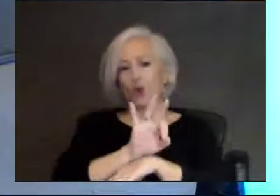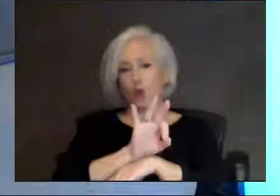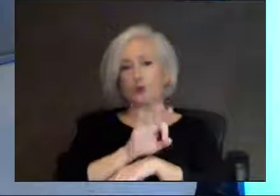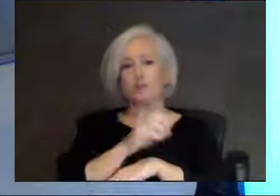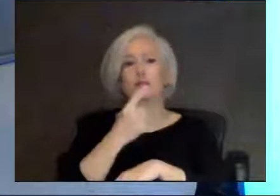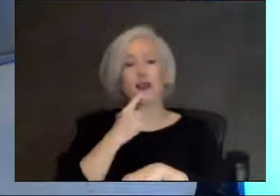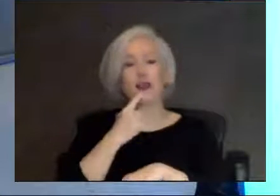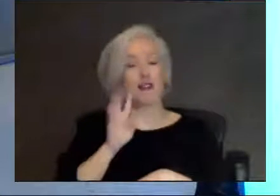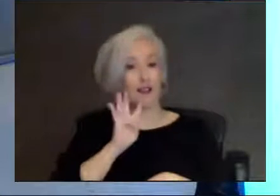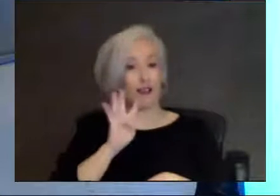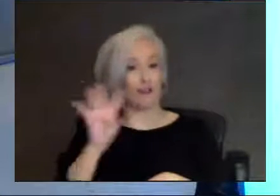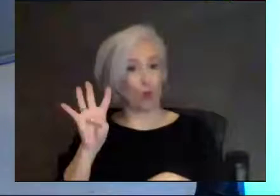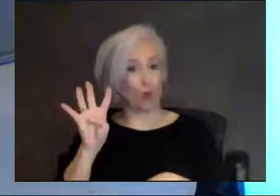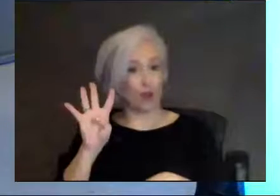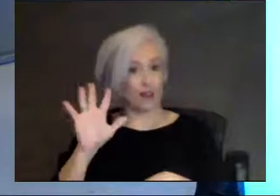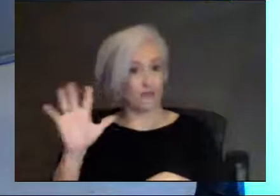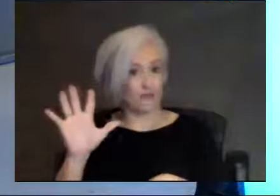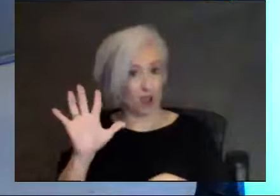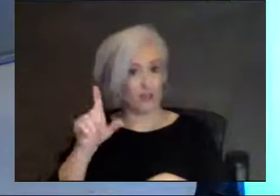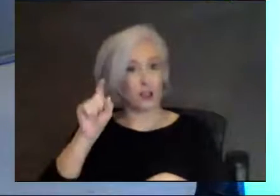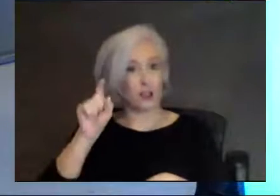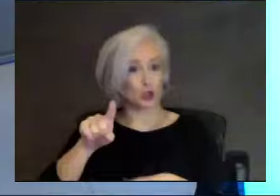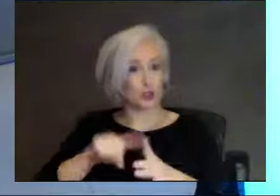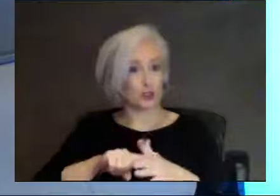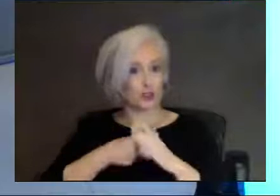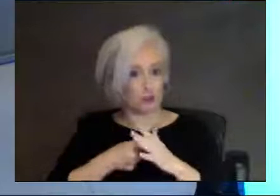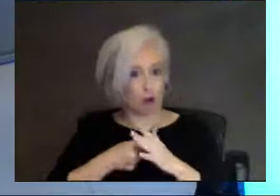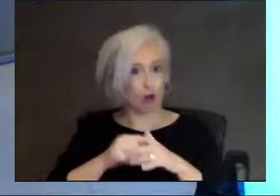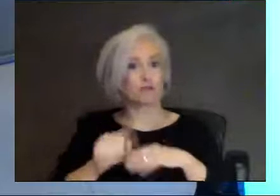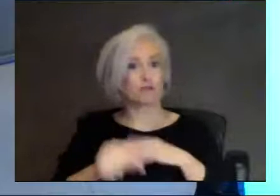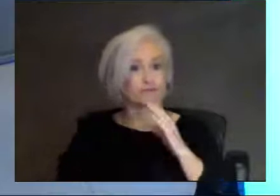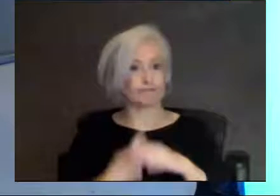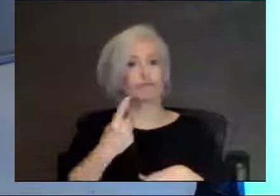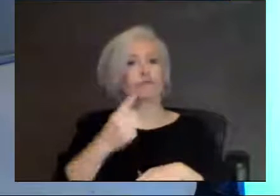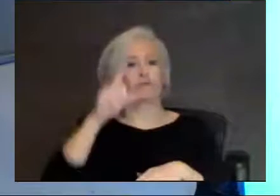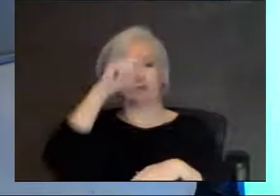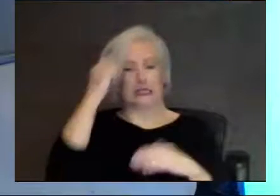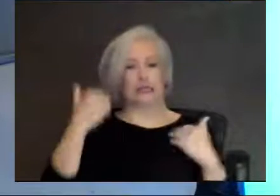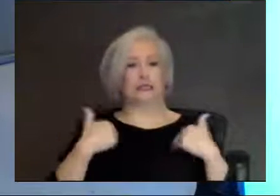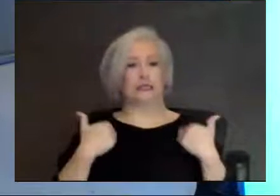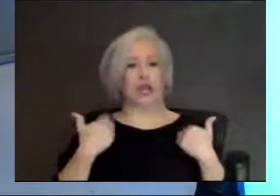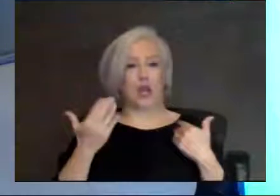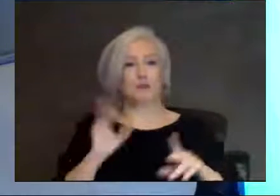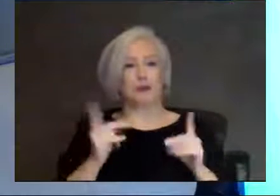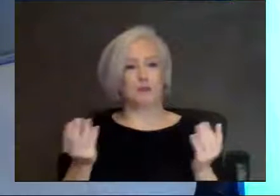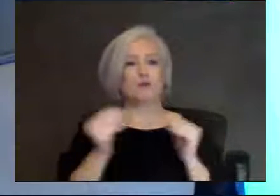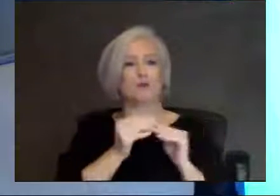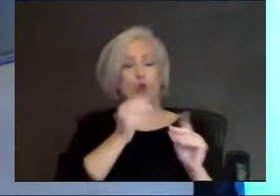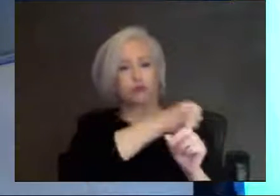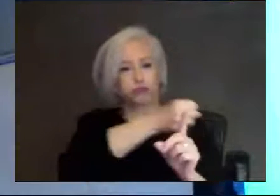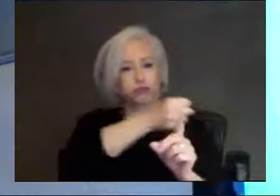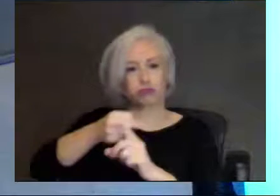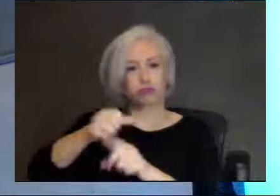the this phenomena that we're seeing of younger people getting colon cancer. So let's talk about